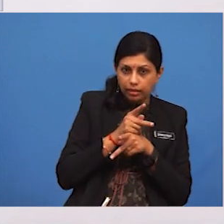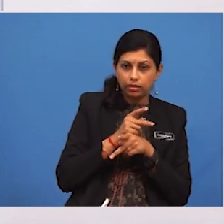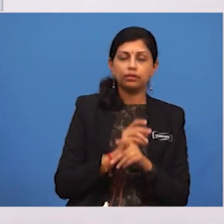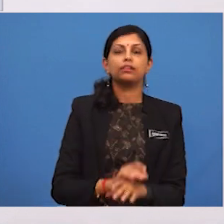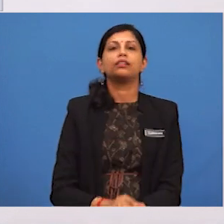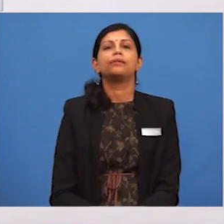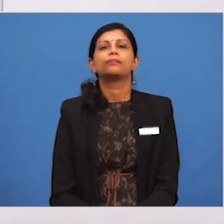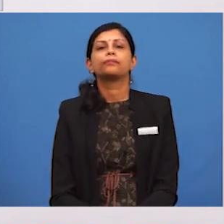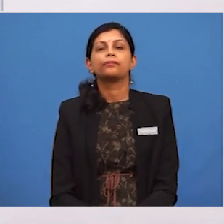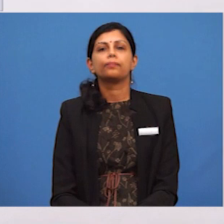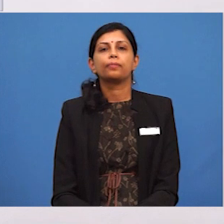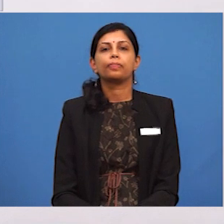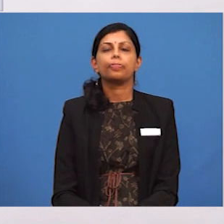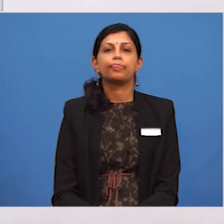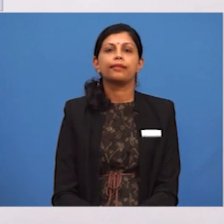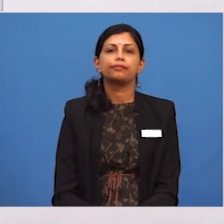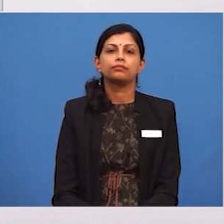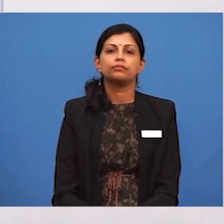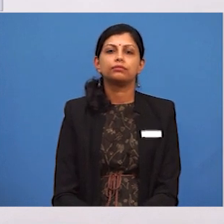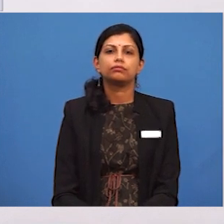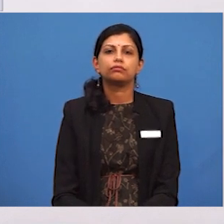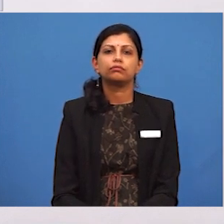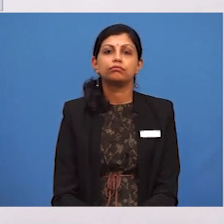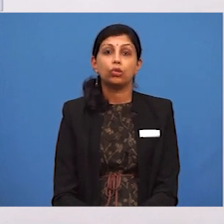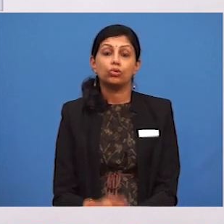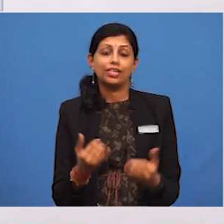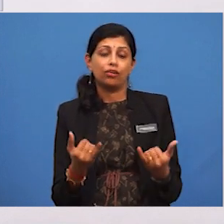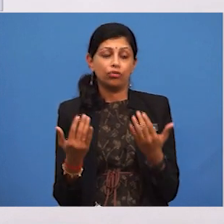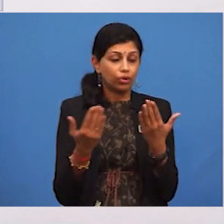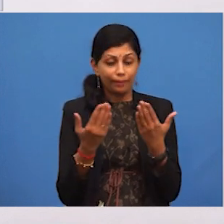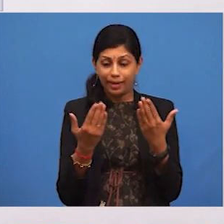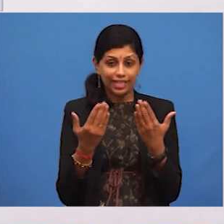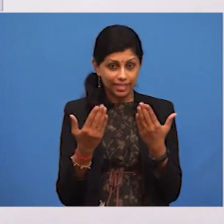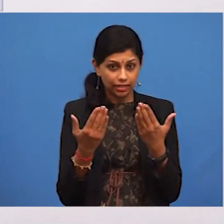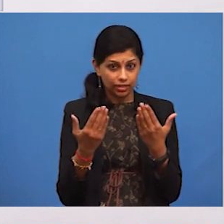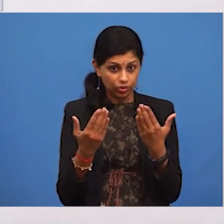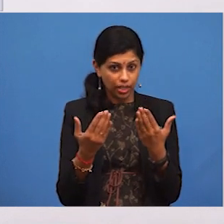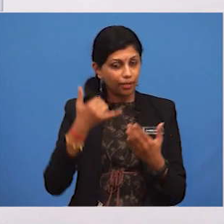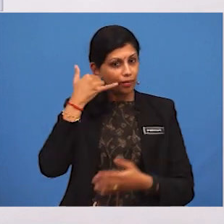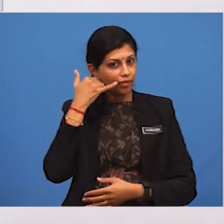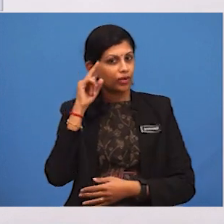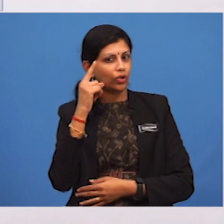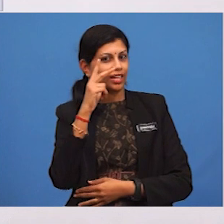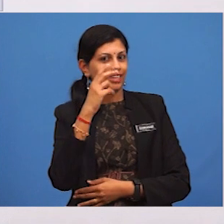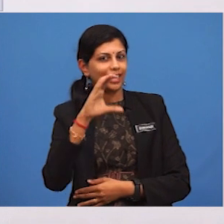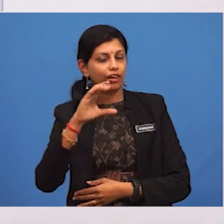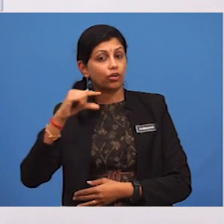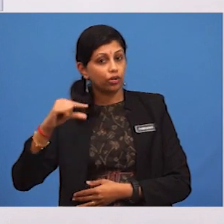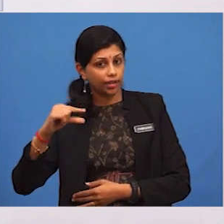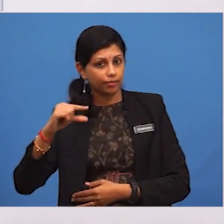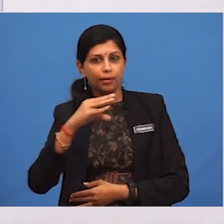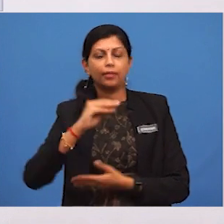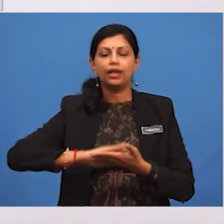of weight, the mobile phone is only 300 grams, but the laptop weighs around